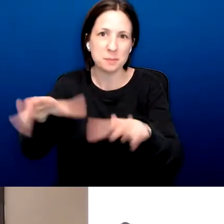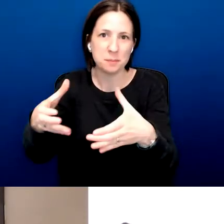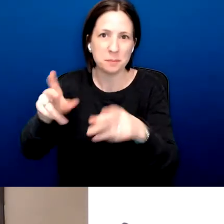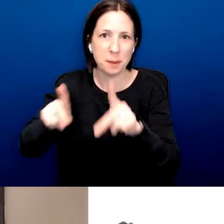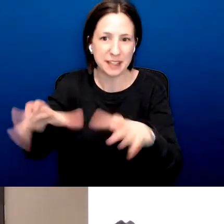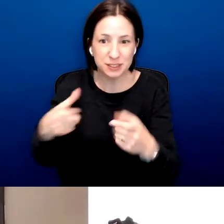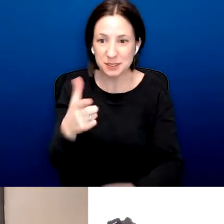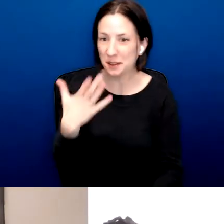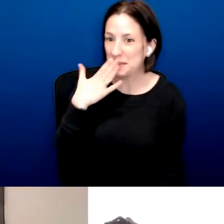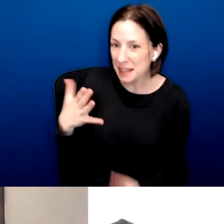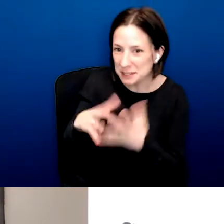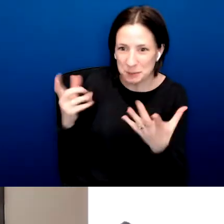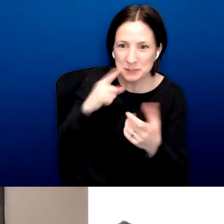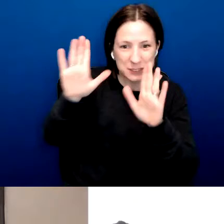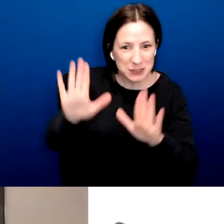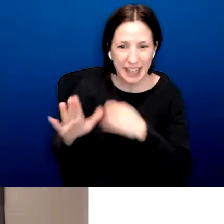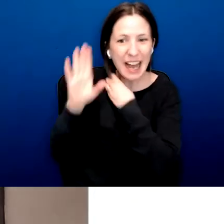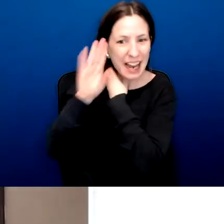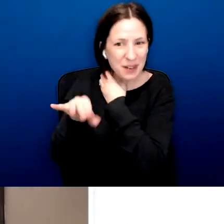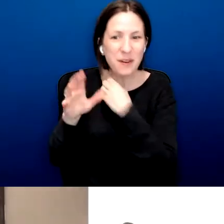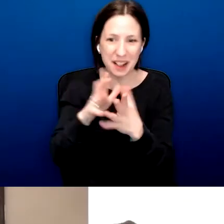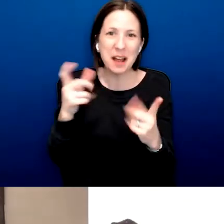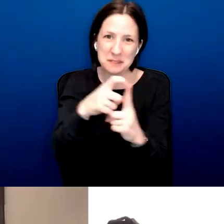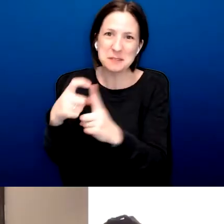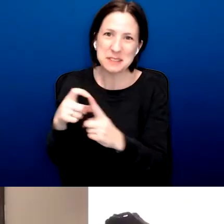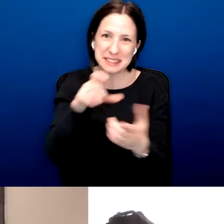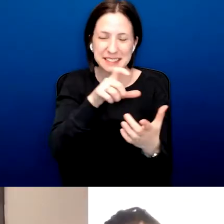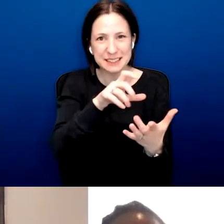no, thank you so much. That was great. I know it was a lot of words.